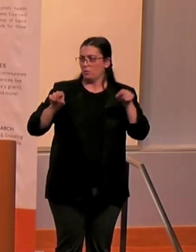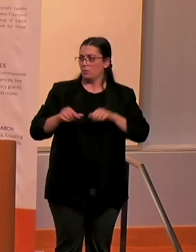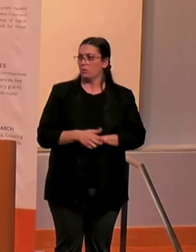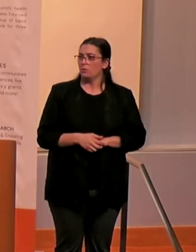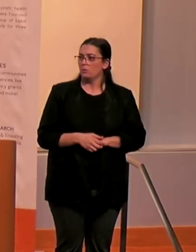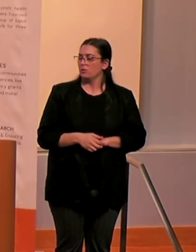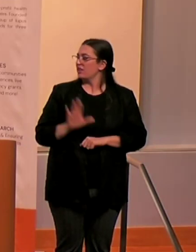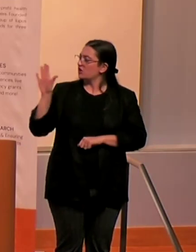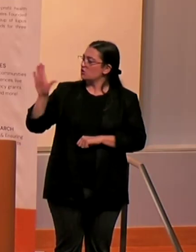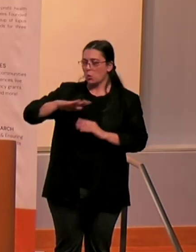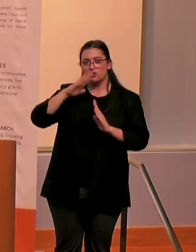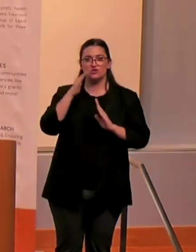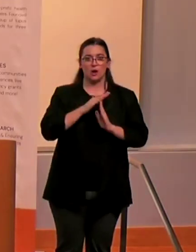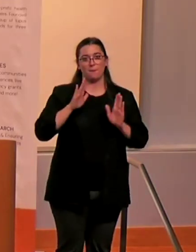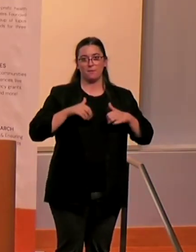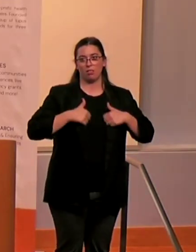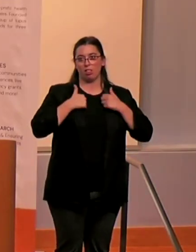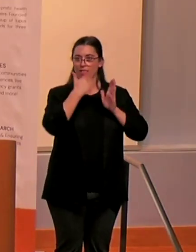Like, what are your top lessons?